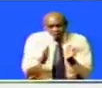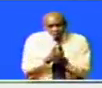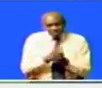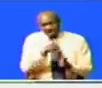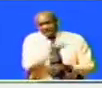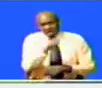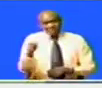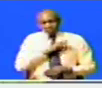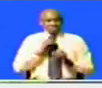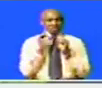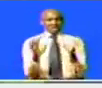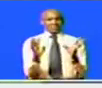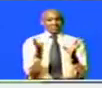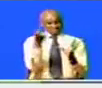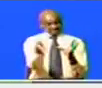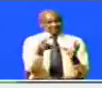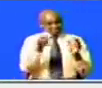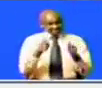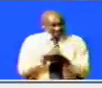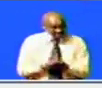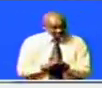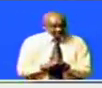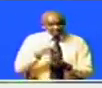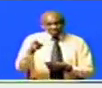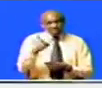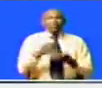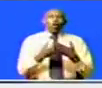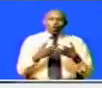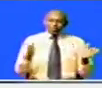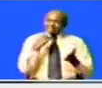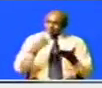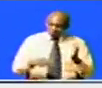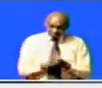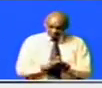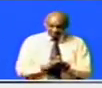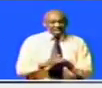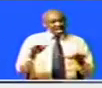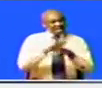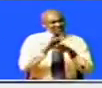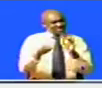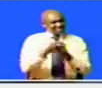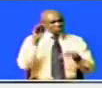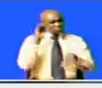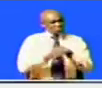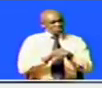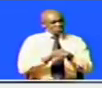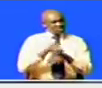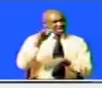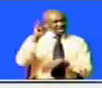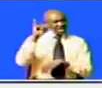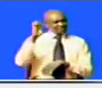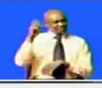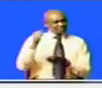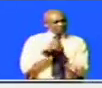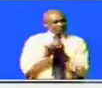any other commissioners to the media briefing, opened up saying that all is not well at the anniversary towers,